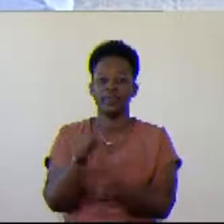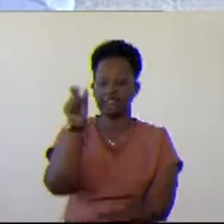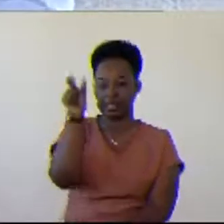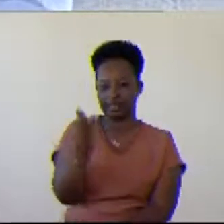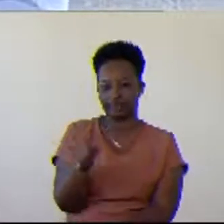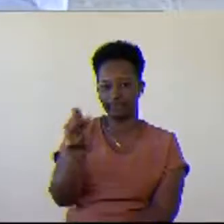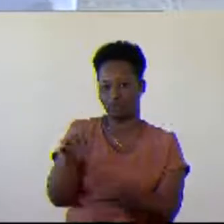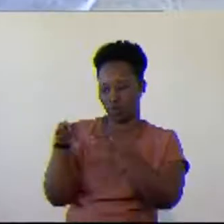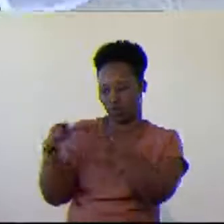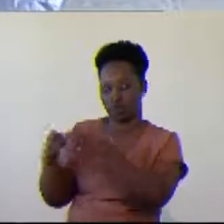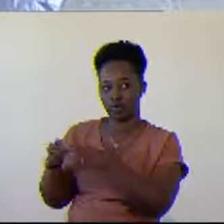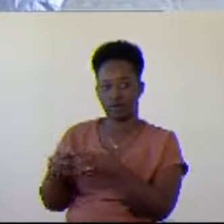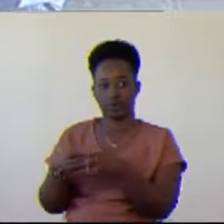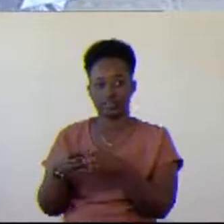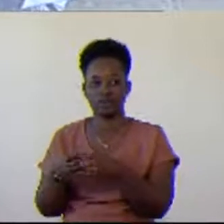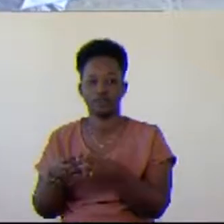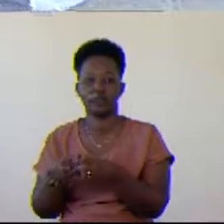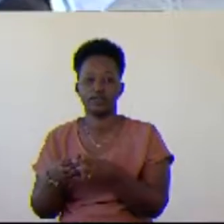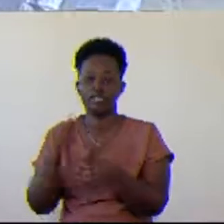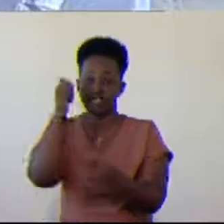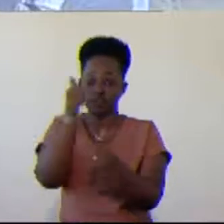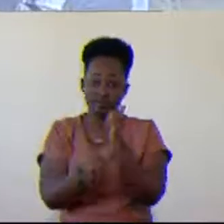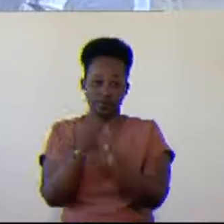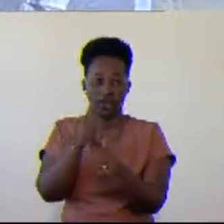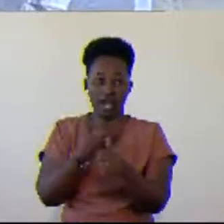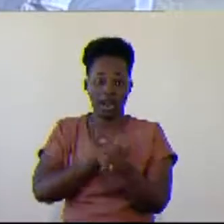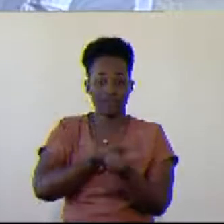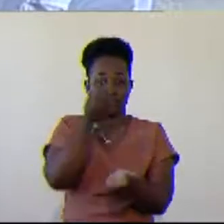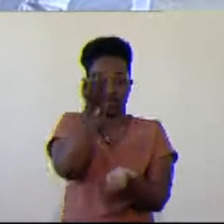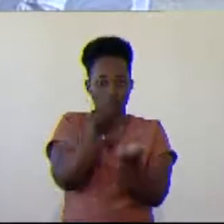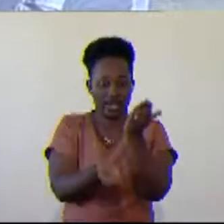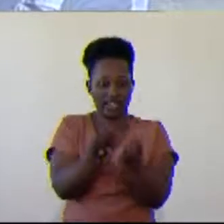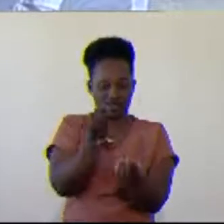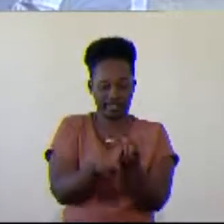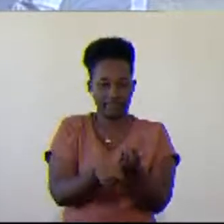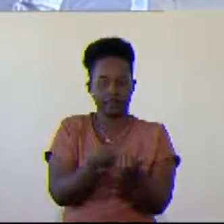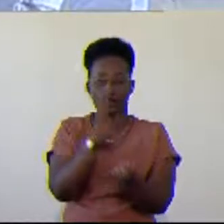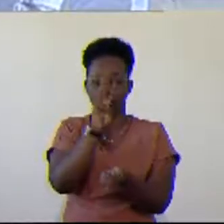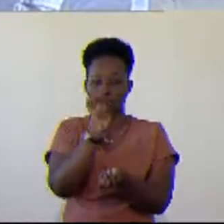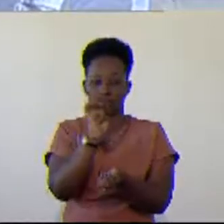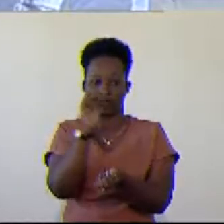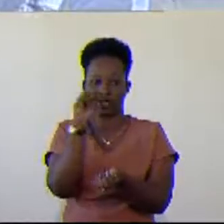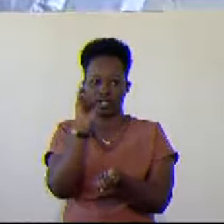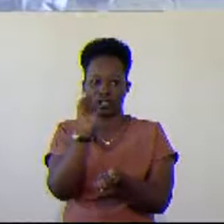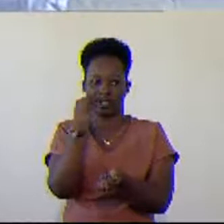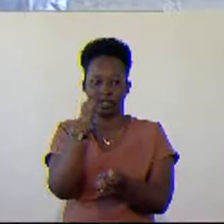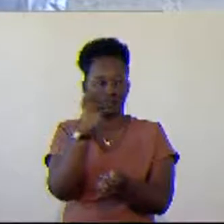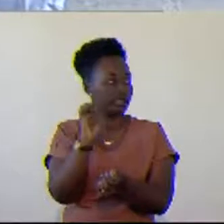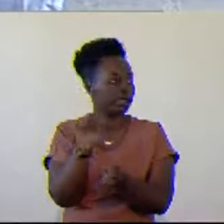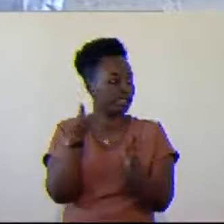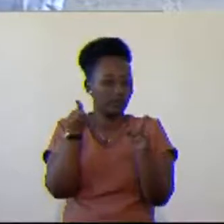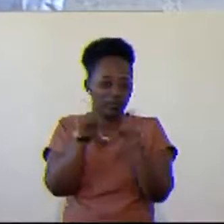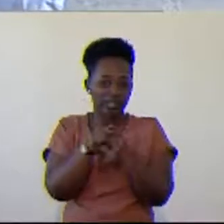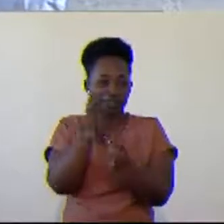see, each one has got a what? A weight. But the total weight, the resultant weight, will appear to be acting from a